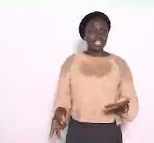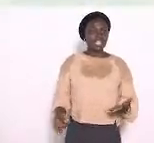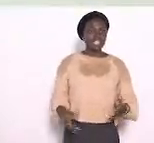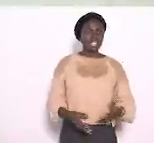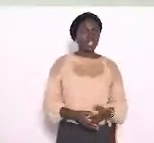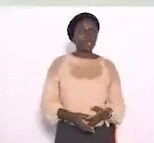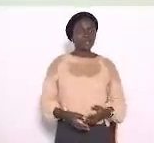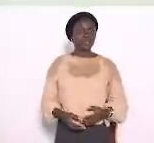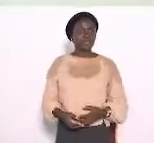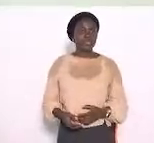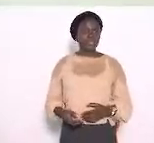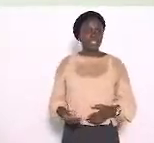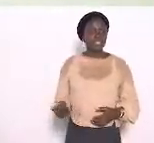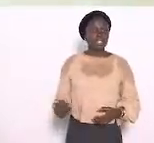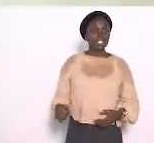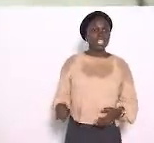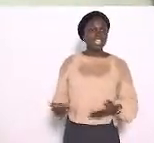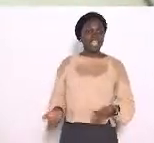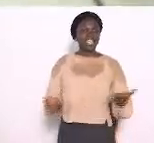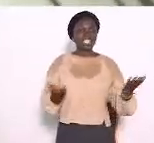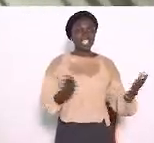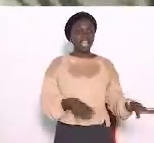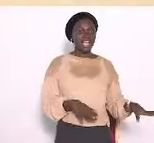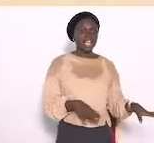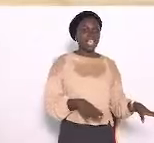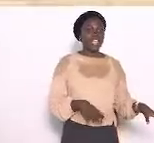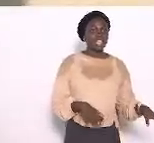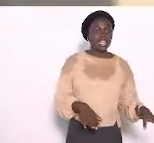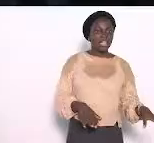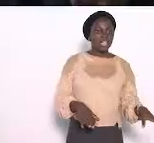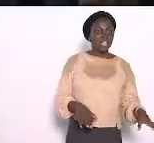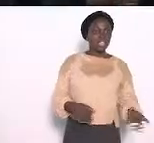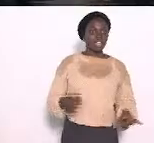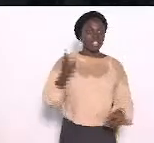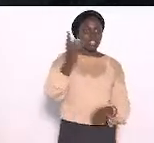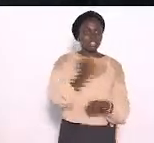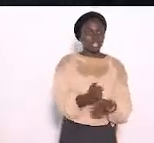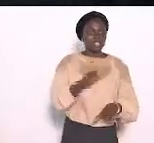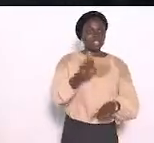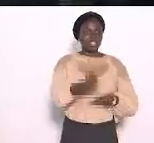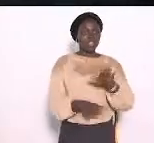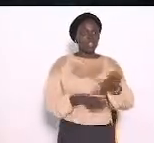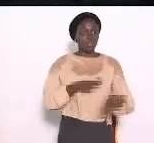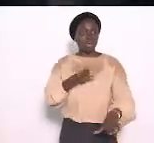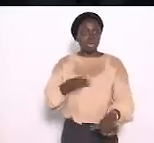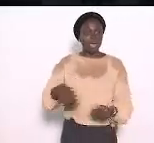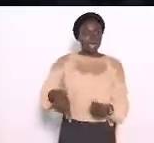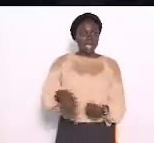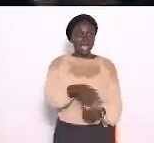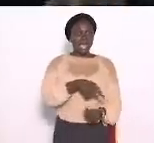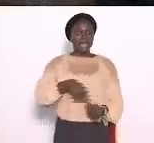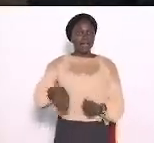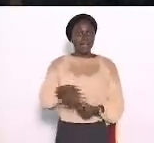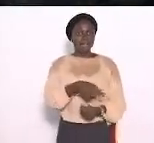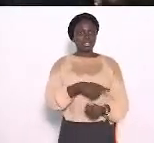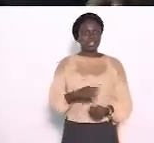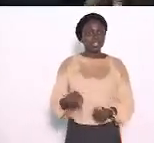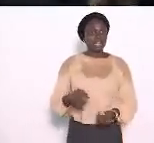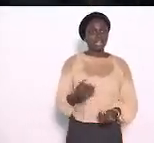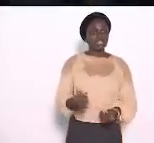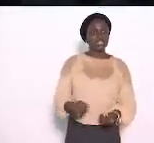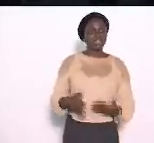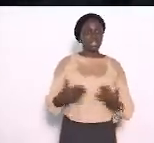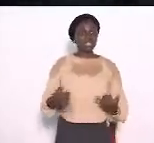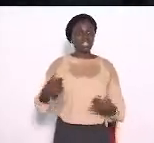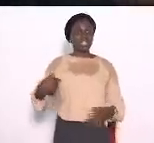hard yes just walk around just walk around the for I will come in your